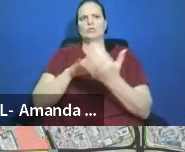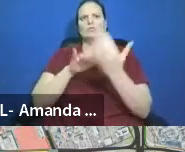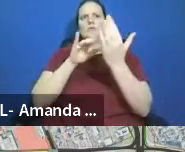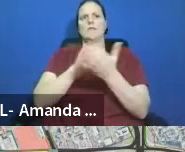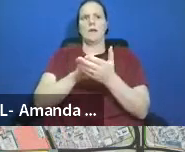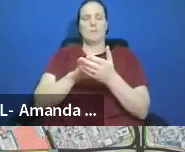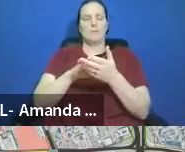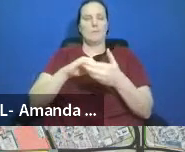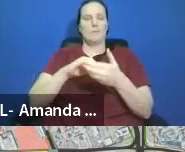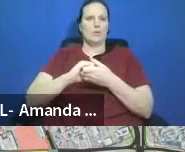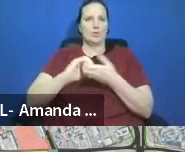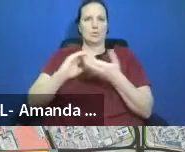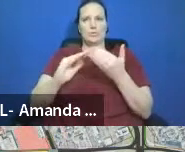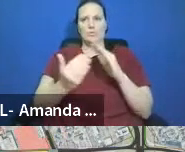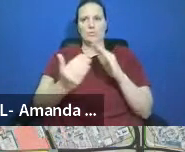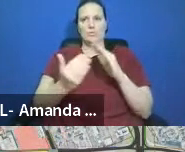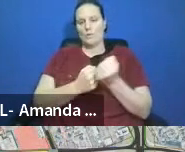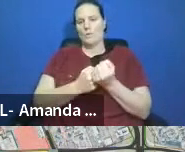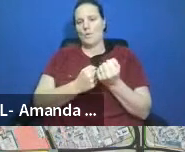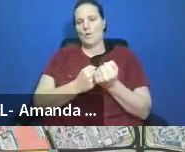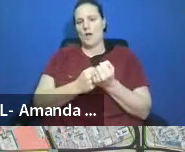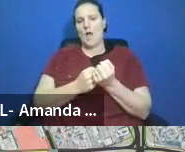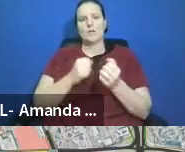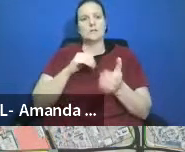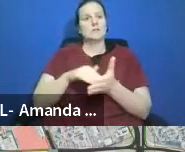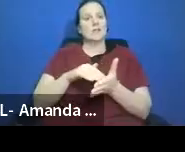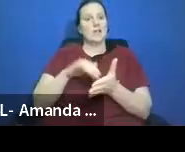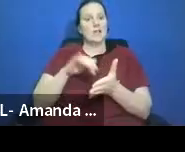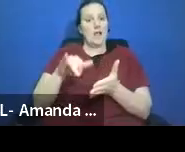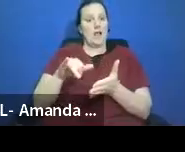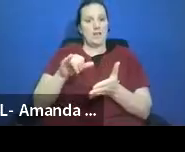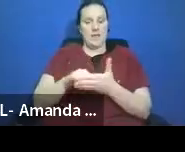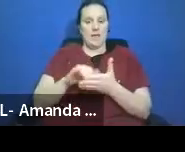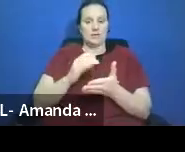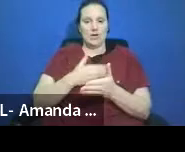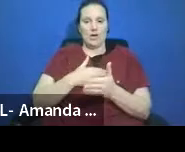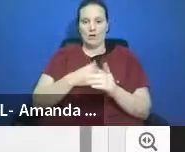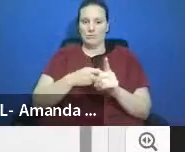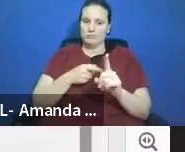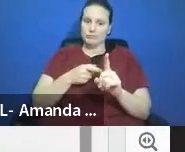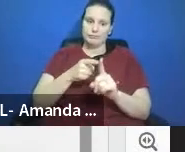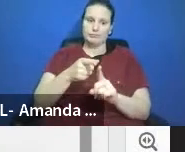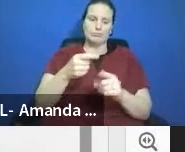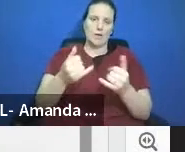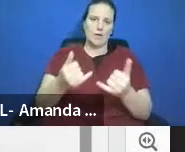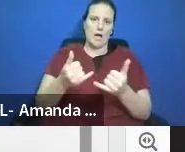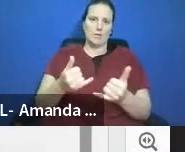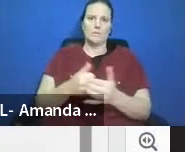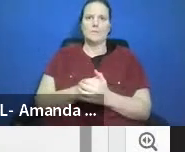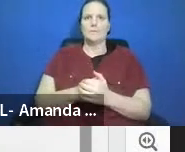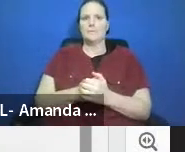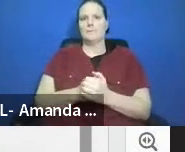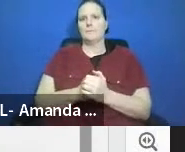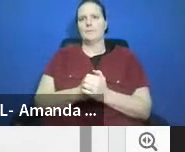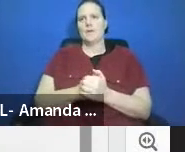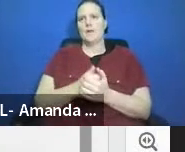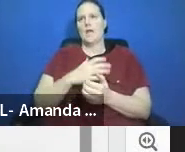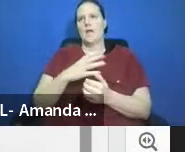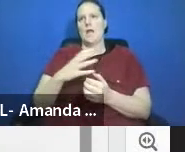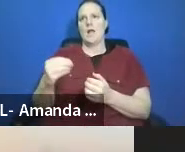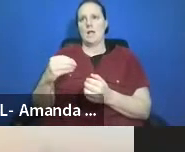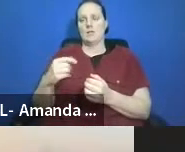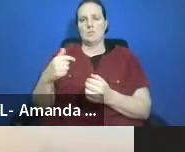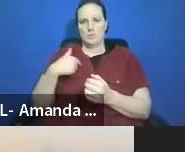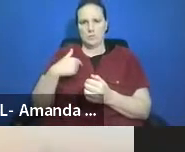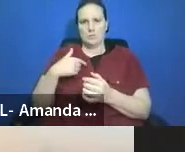community support, and study those. So that's our aim right now. And our aim is also to